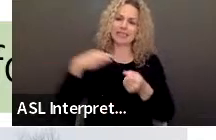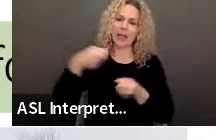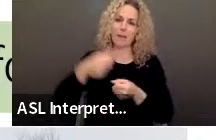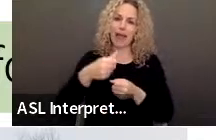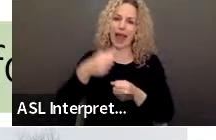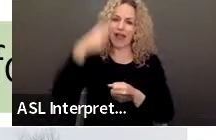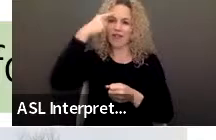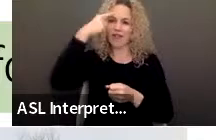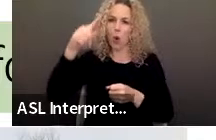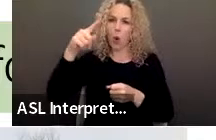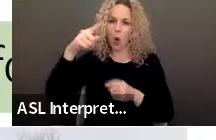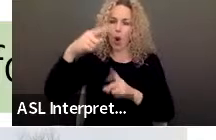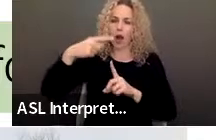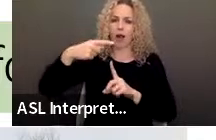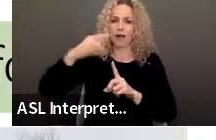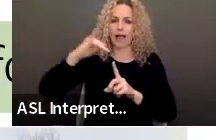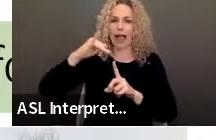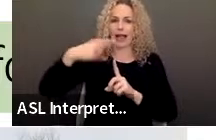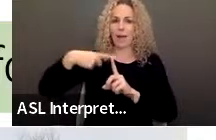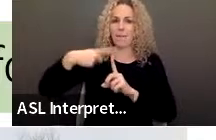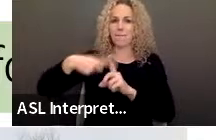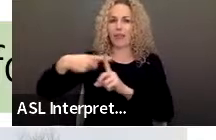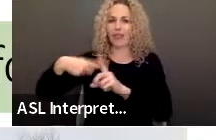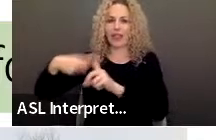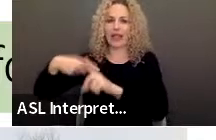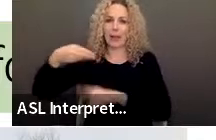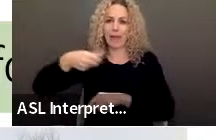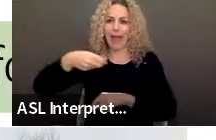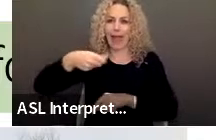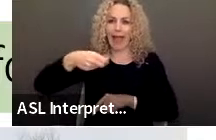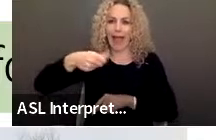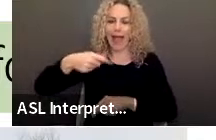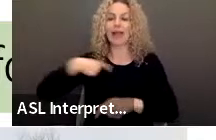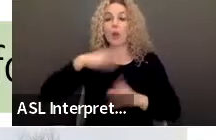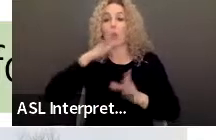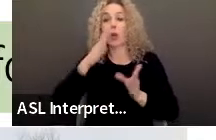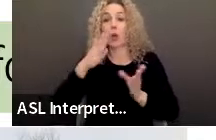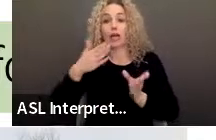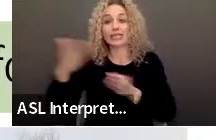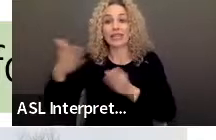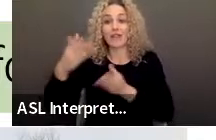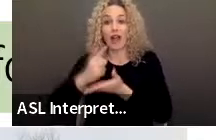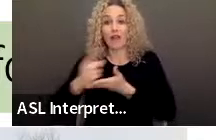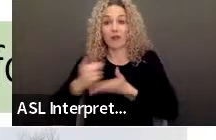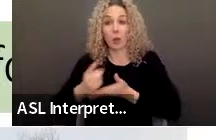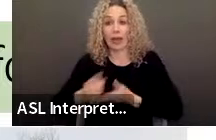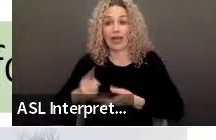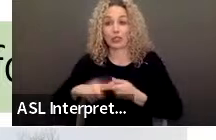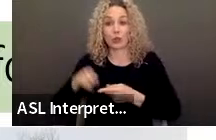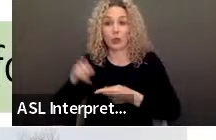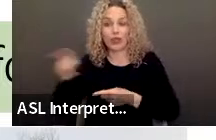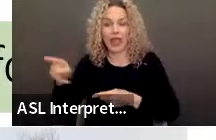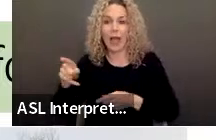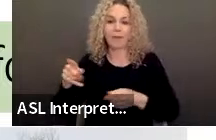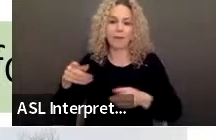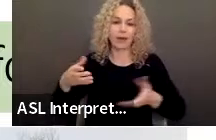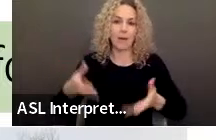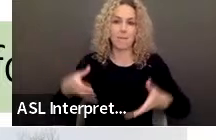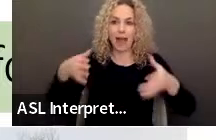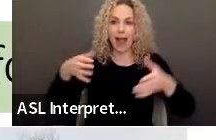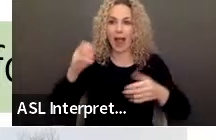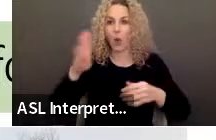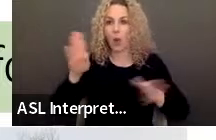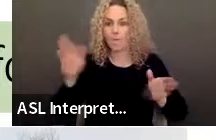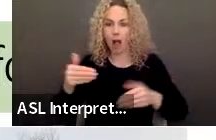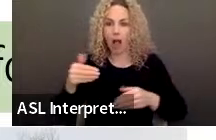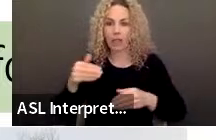the beginning of our farm season. And then we deliver weekly to them a bag or box of fresh produce